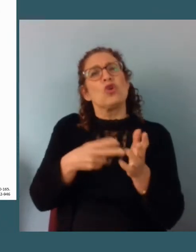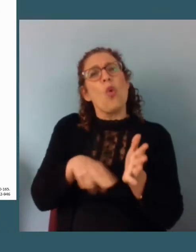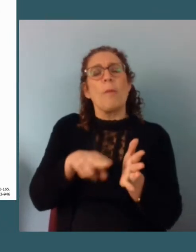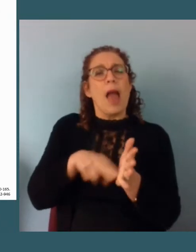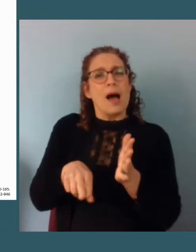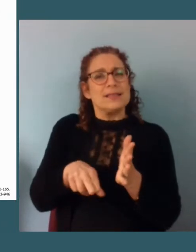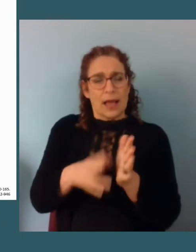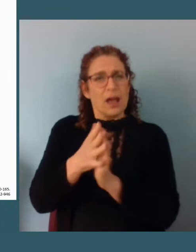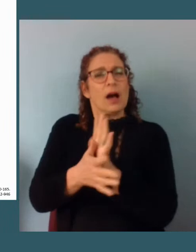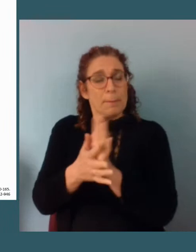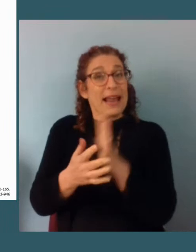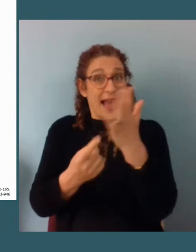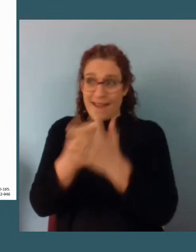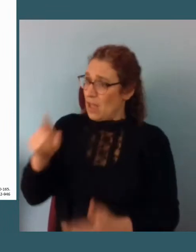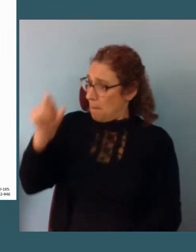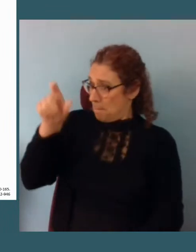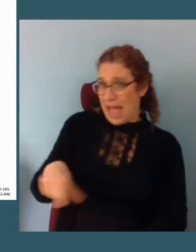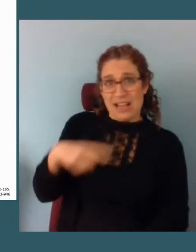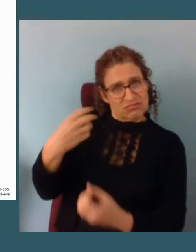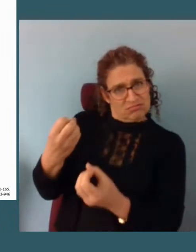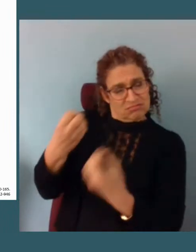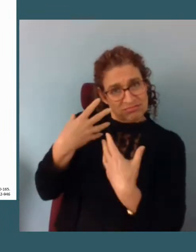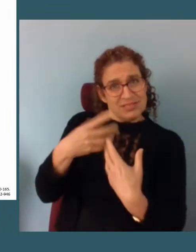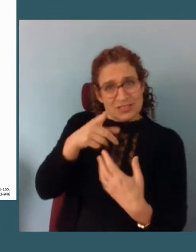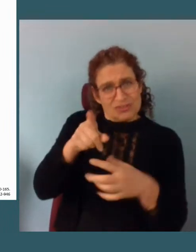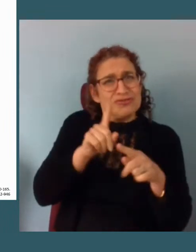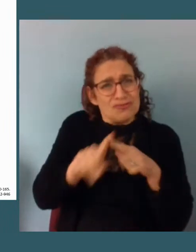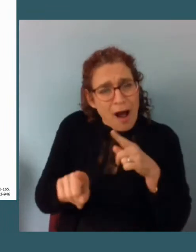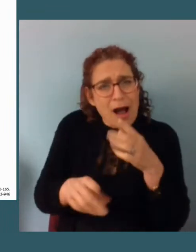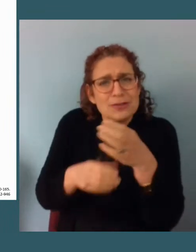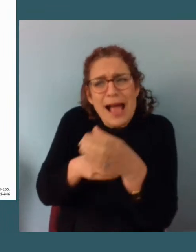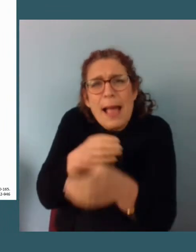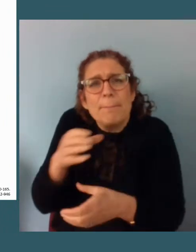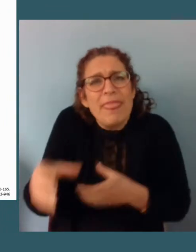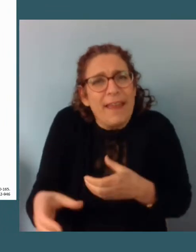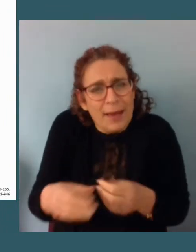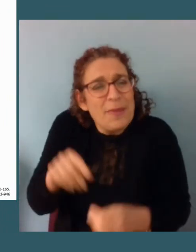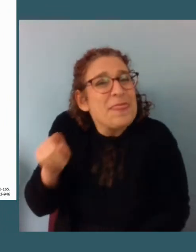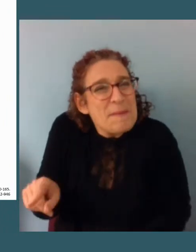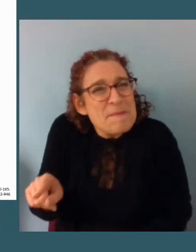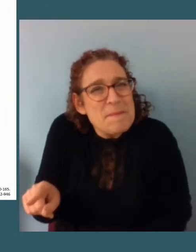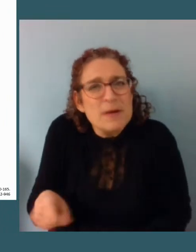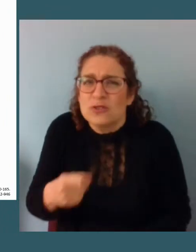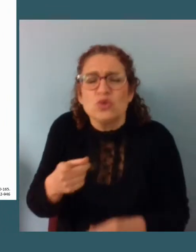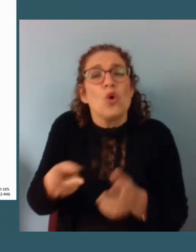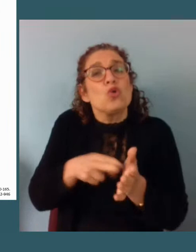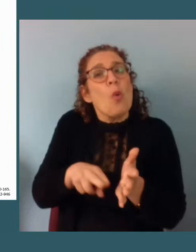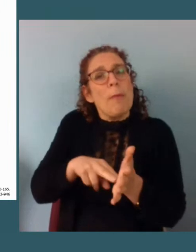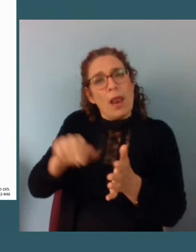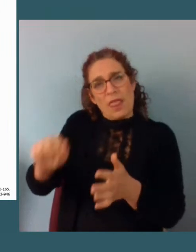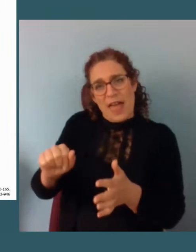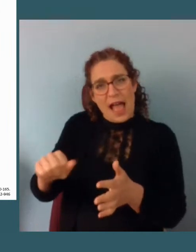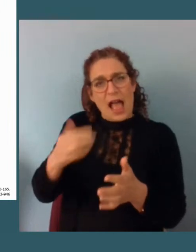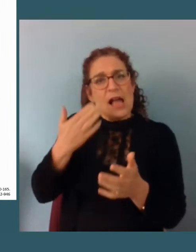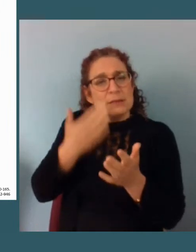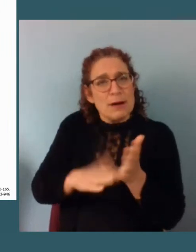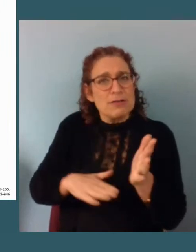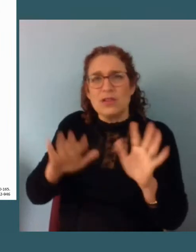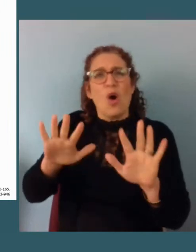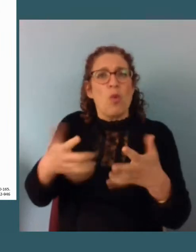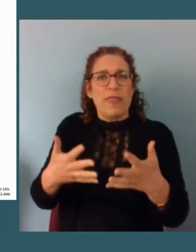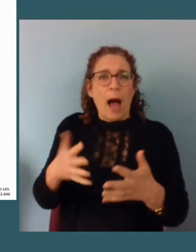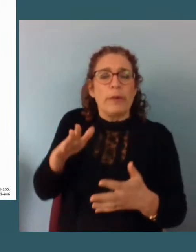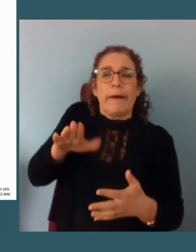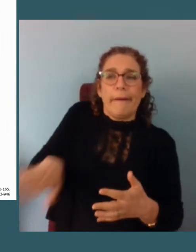to you about their concerns, try to be empathic and normalize their experiences without minimizing them. So you can say things